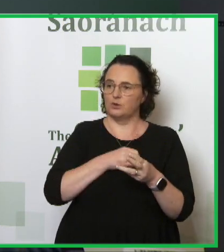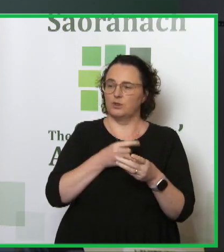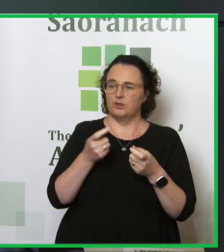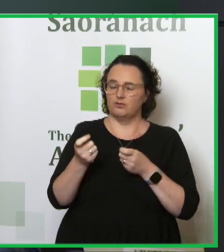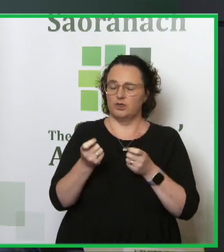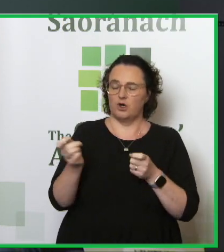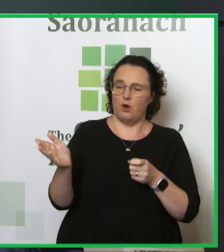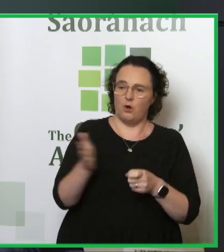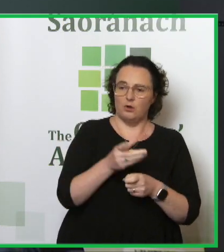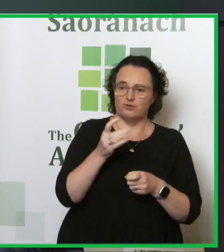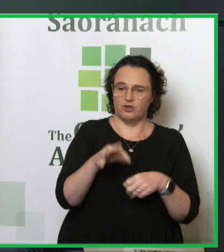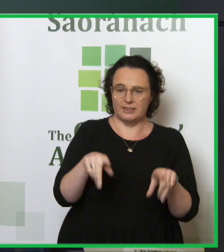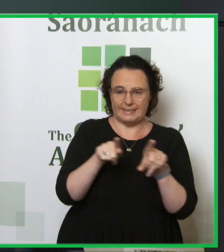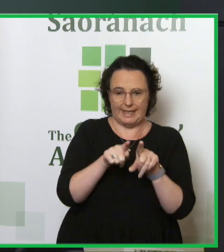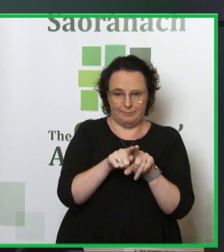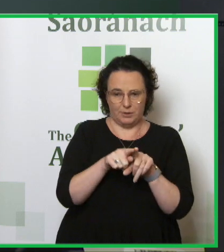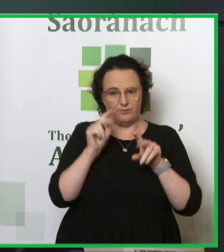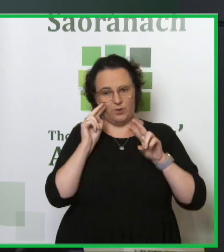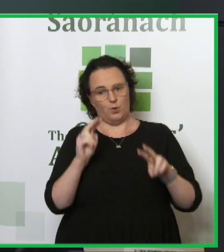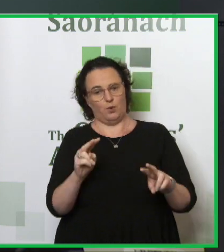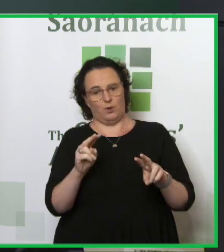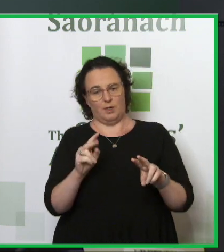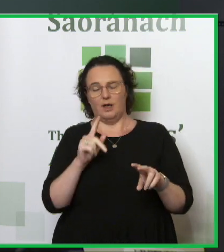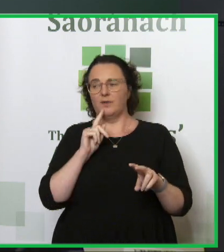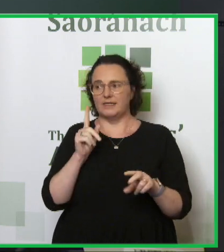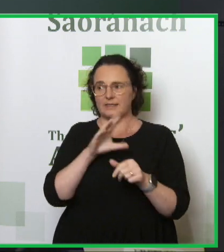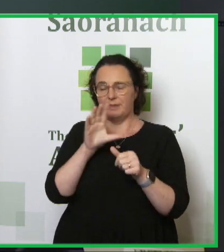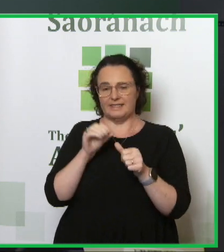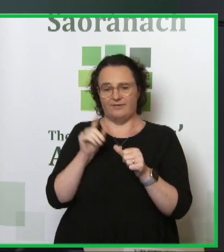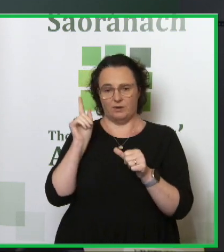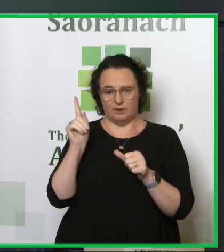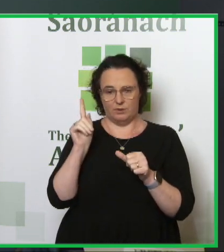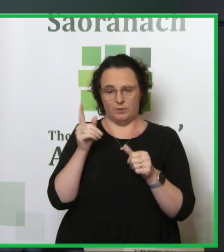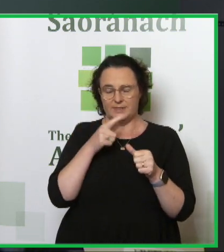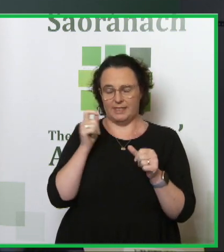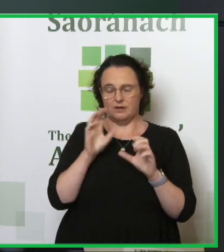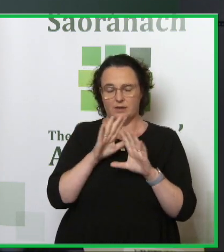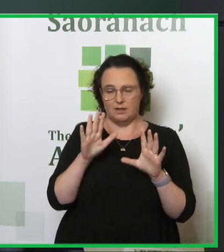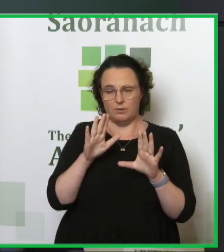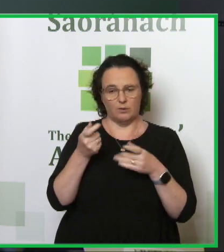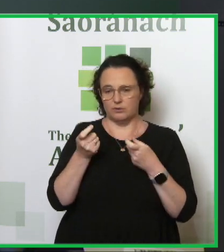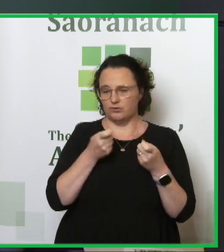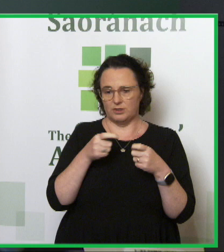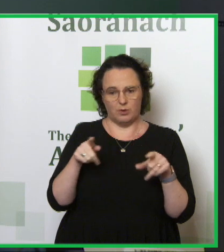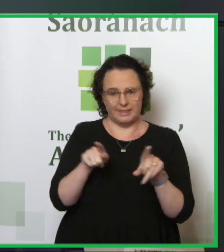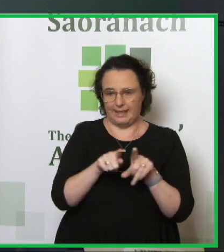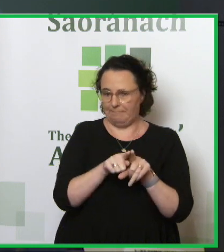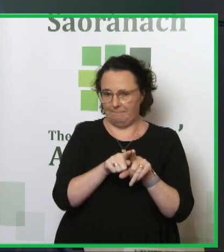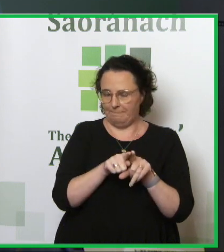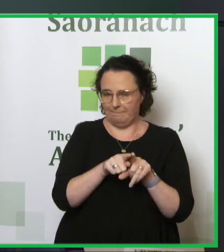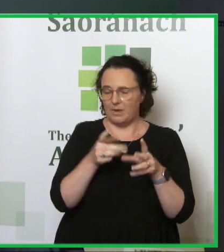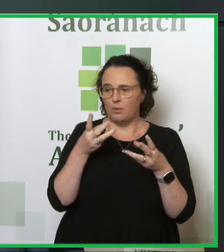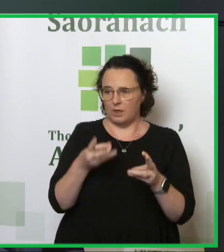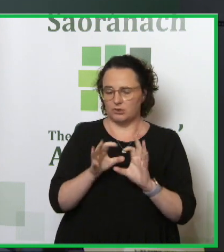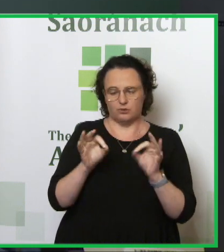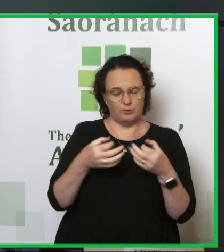treating all drugs the same. On this particular one, we want to now come up with, we've said we're not going to treat all drugs the same. We're going to group them